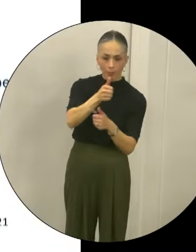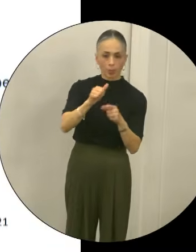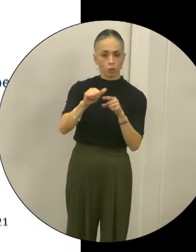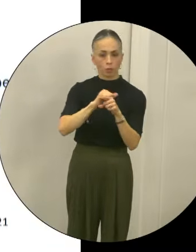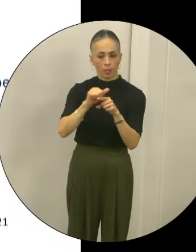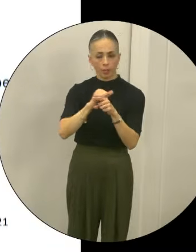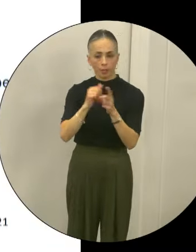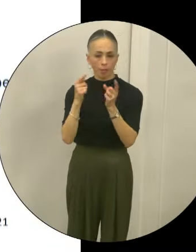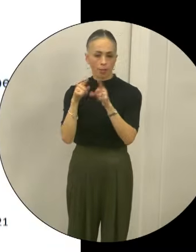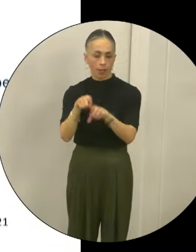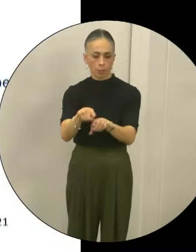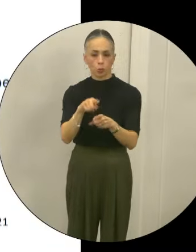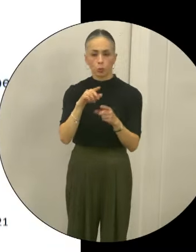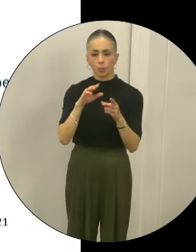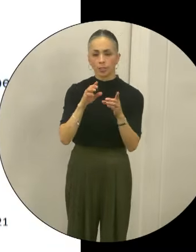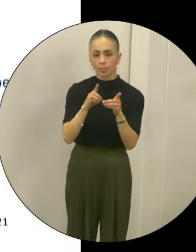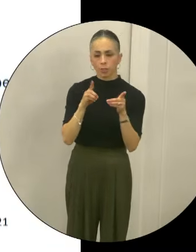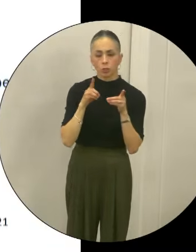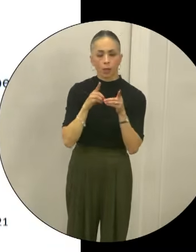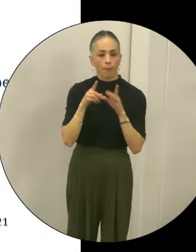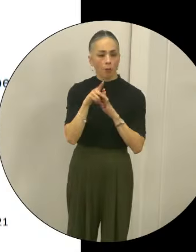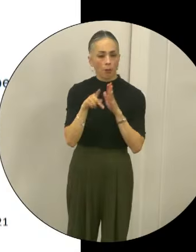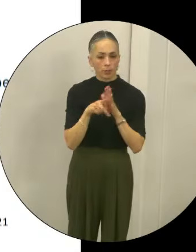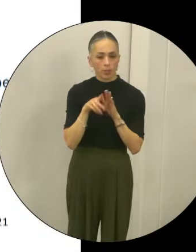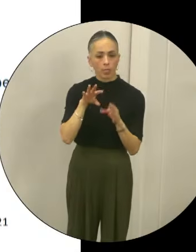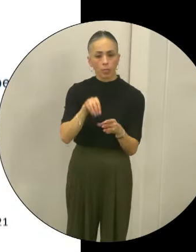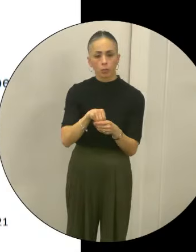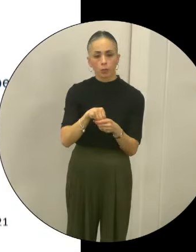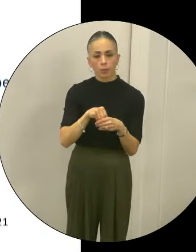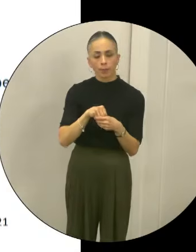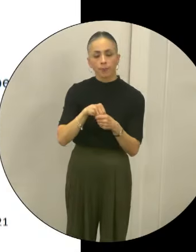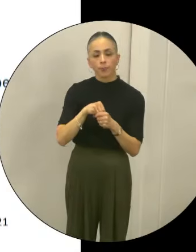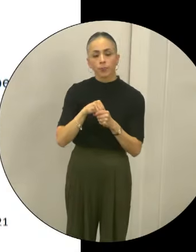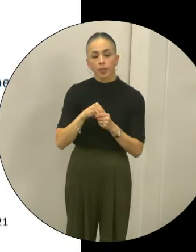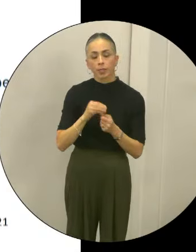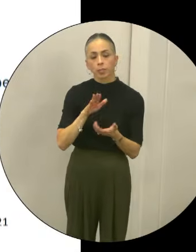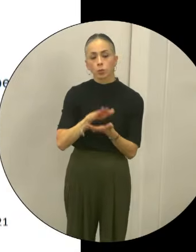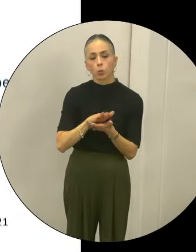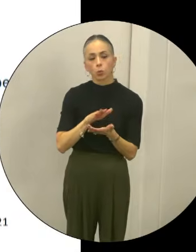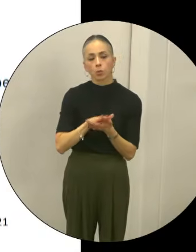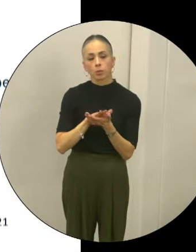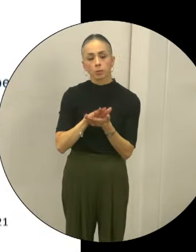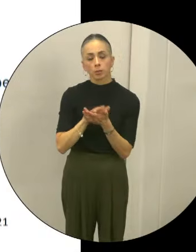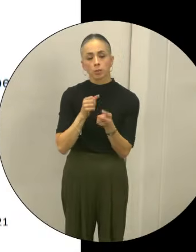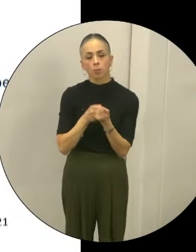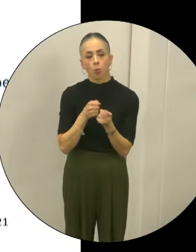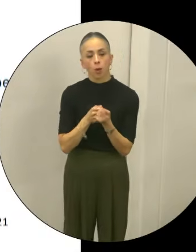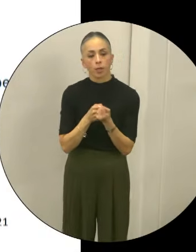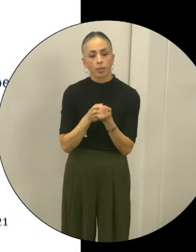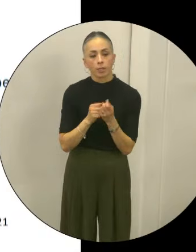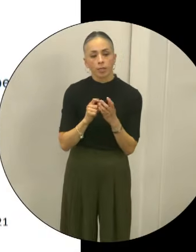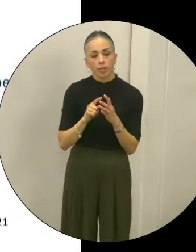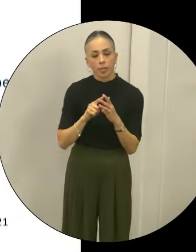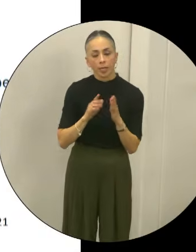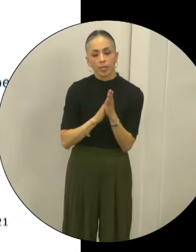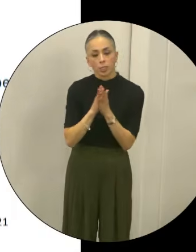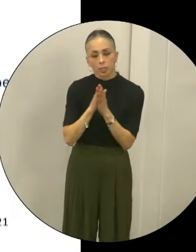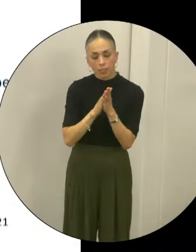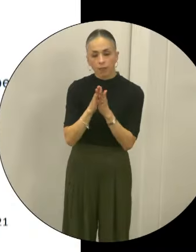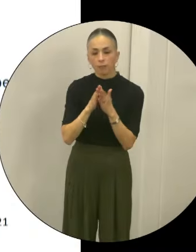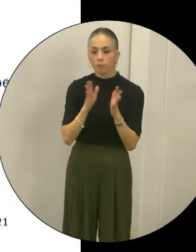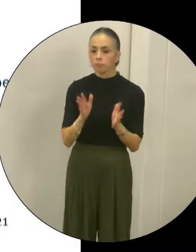to district policies. This includes the Tiered School Support Initiative, which has focused on strengthening middle